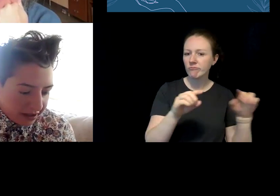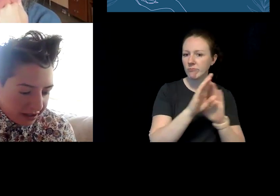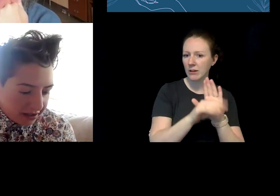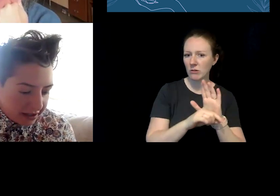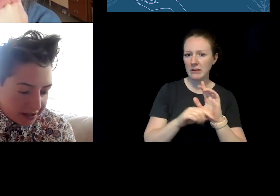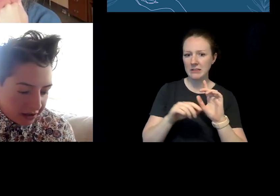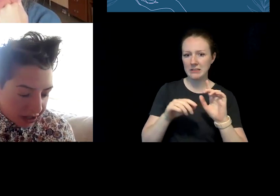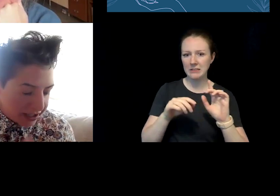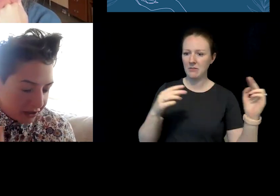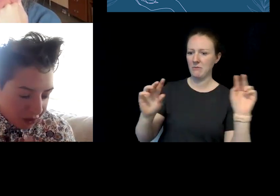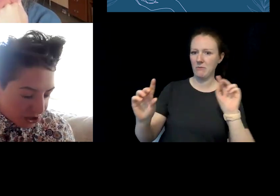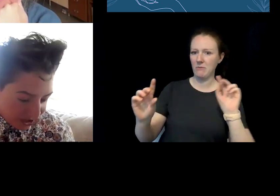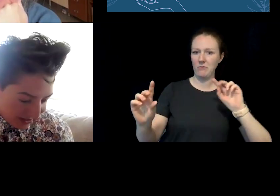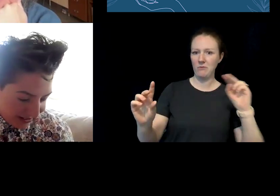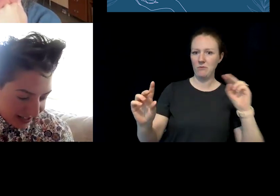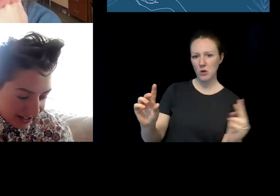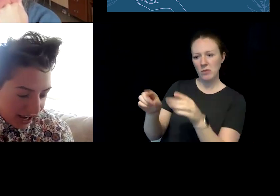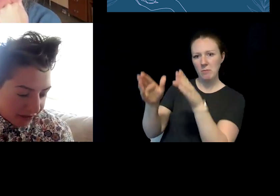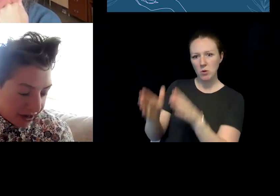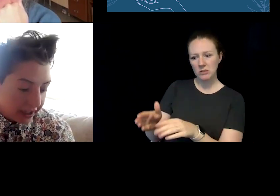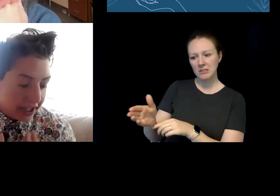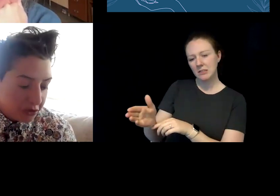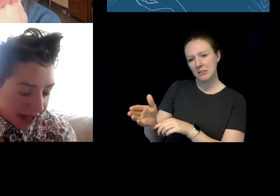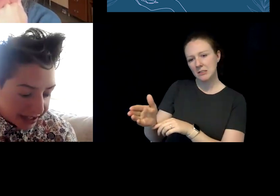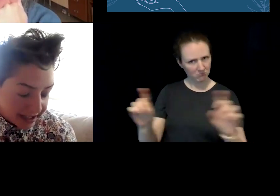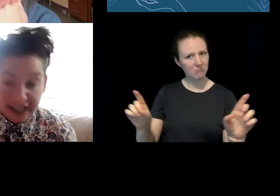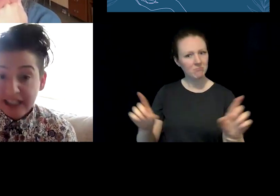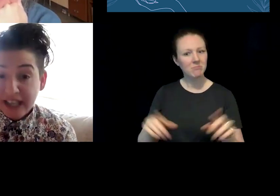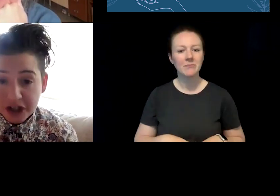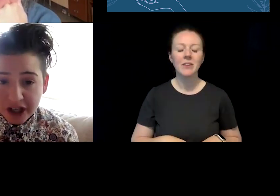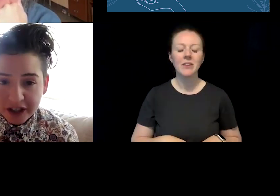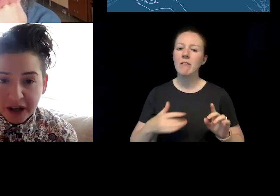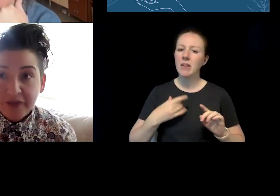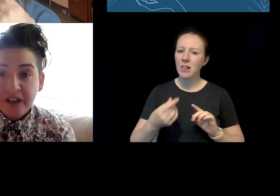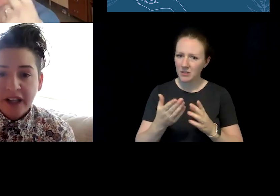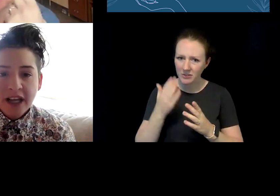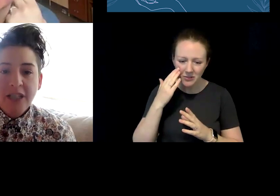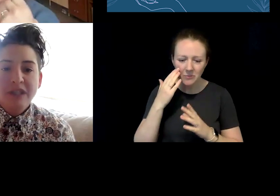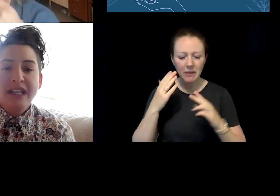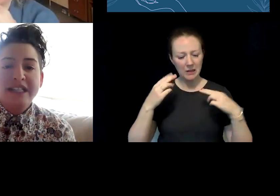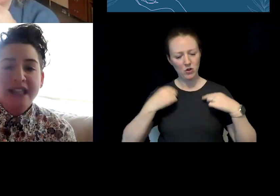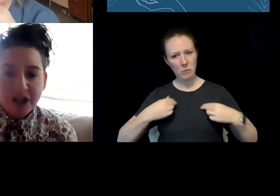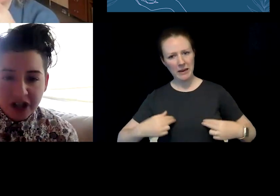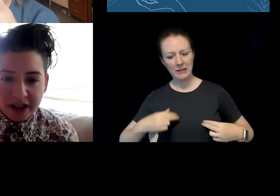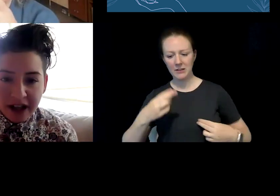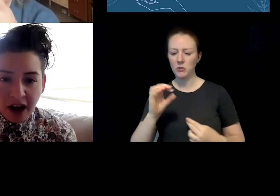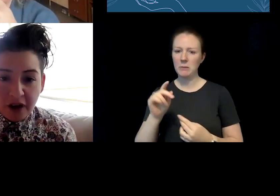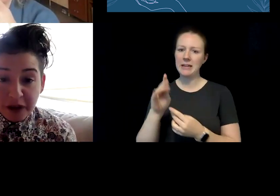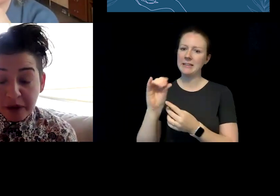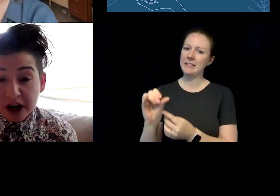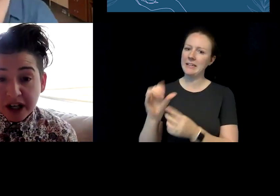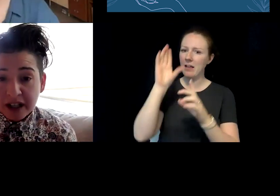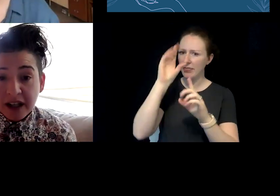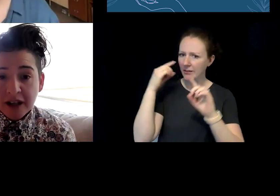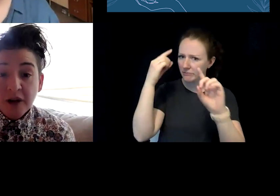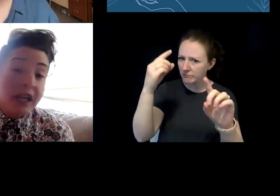out this constant question that I have around, like, humanity and intention, you know. And I feel like it was the intention of